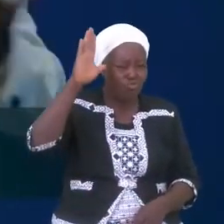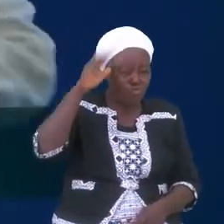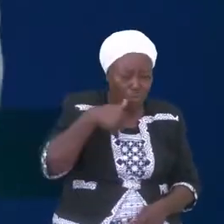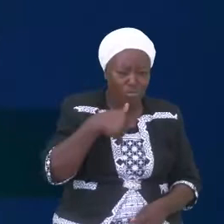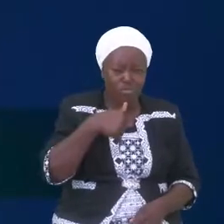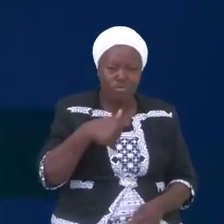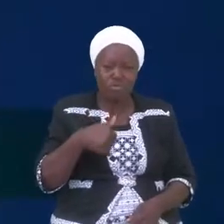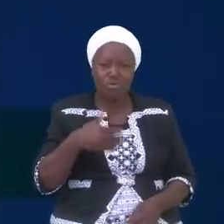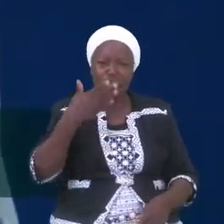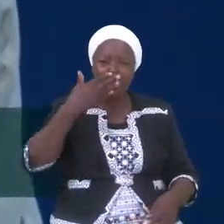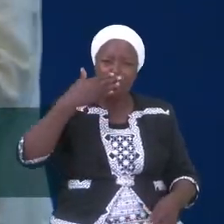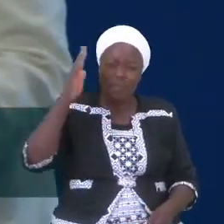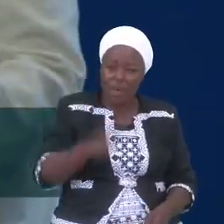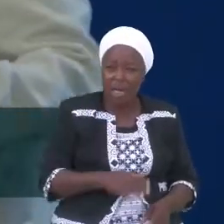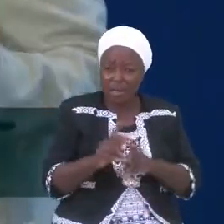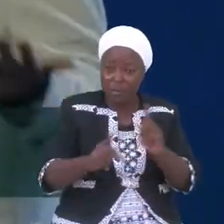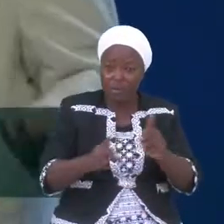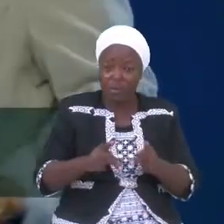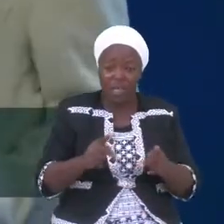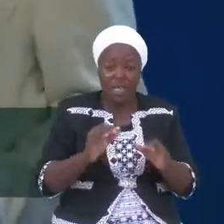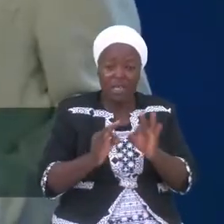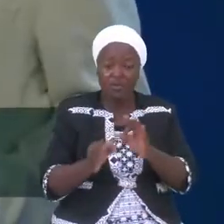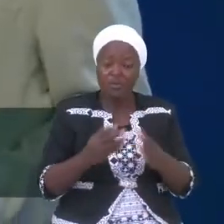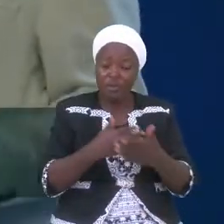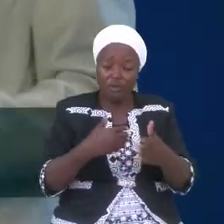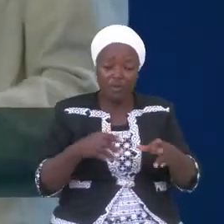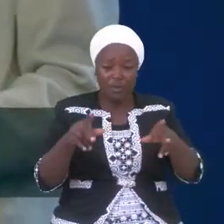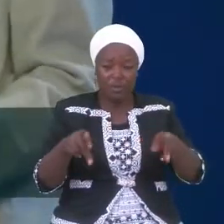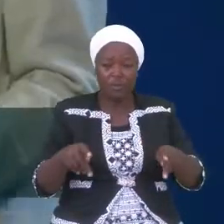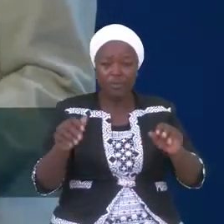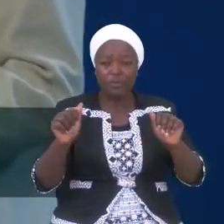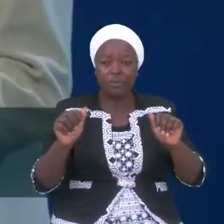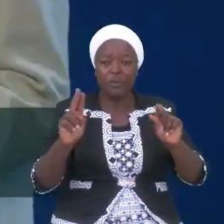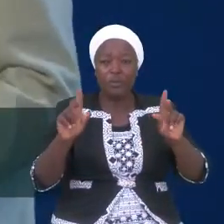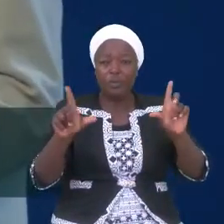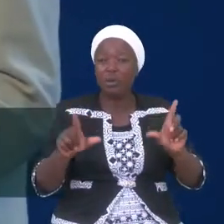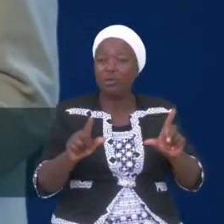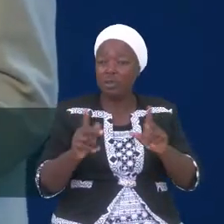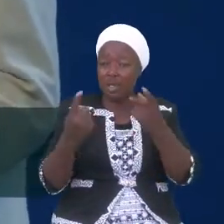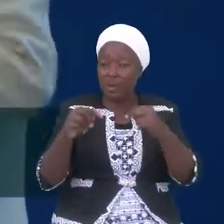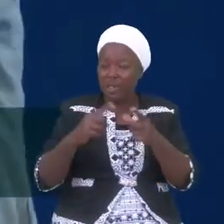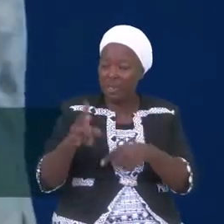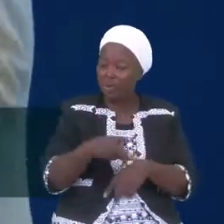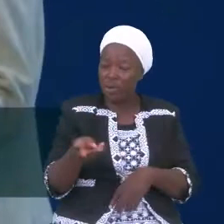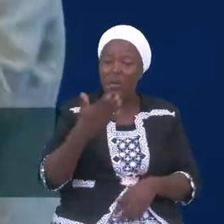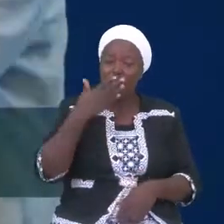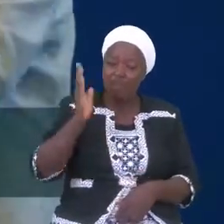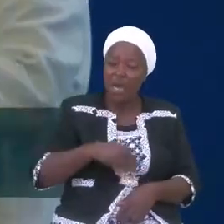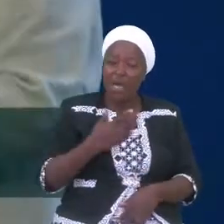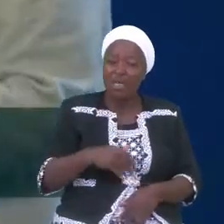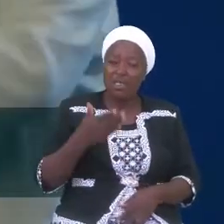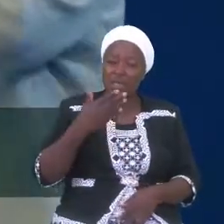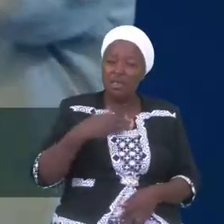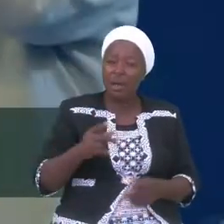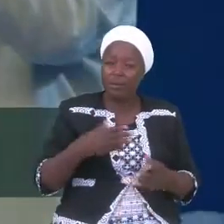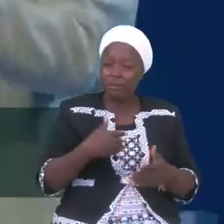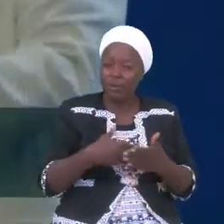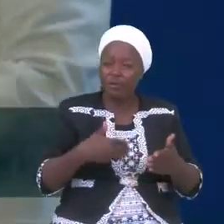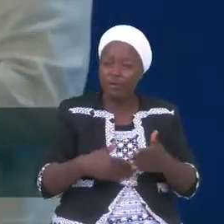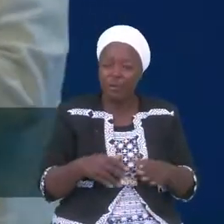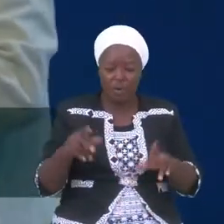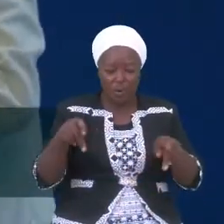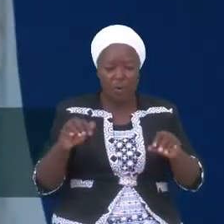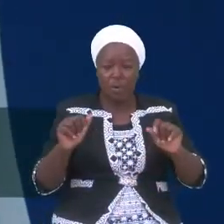evil, if before Paul came, they were violent and they were bad, they were evil. Before Paul came, they had